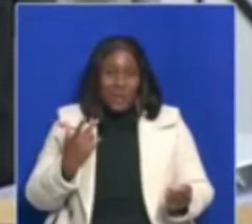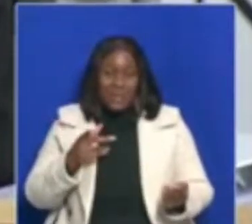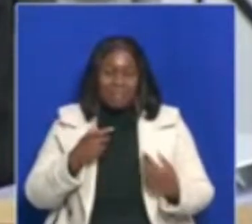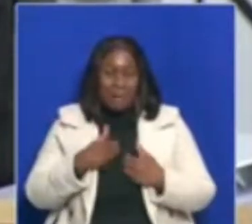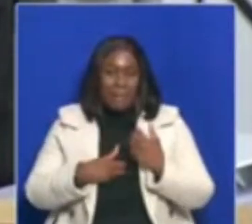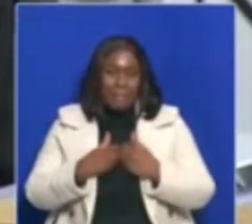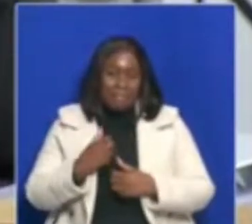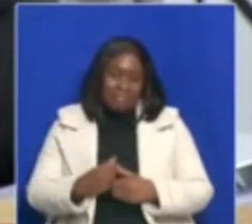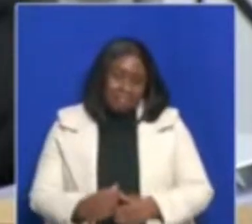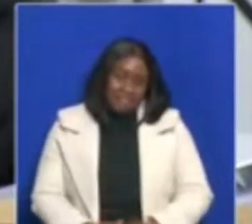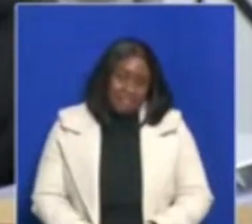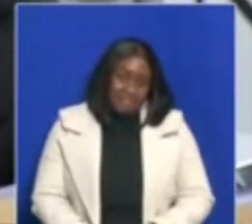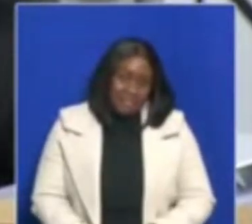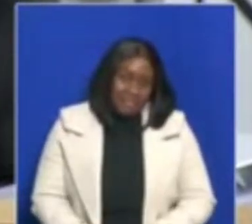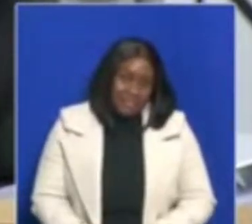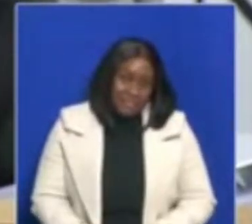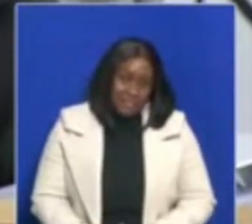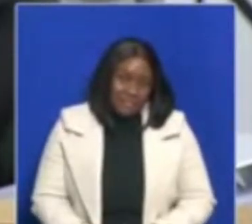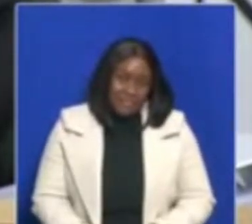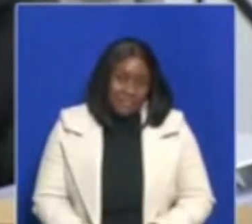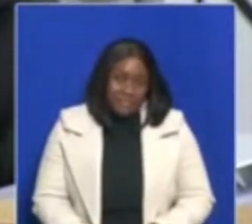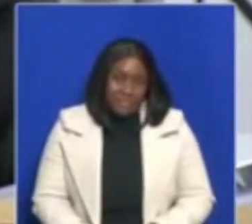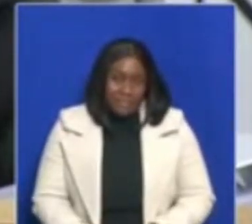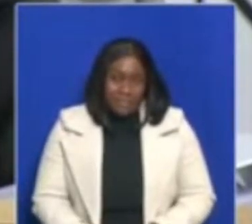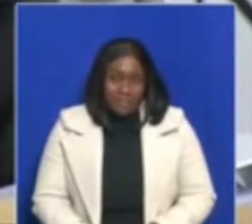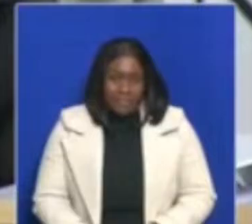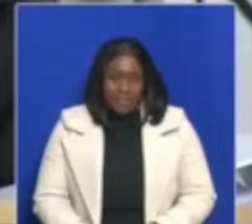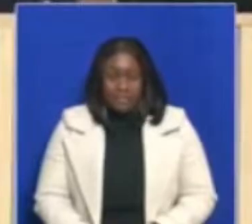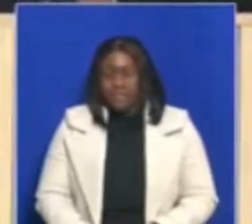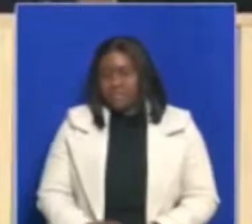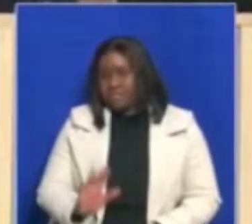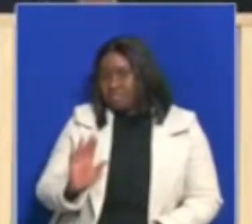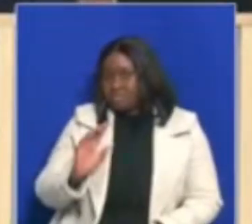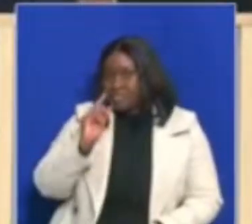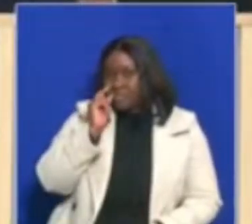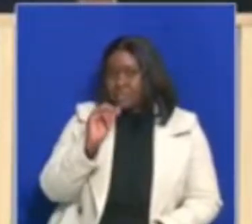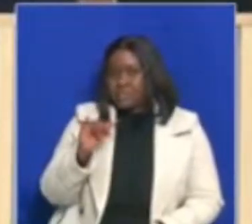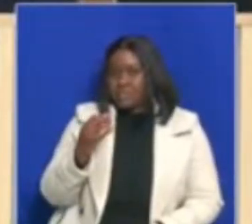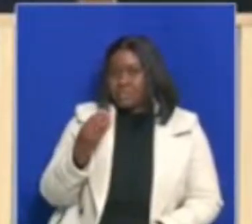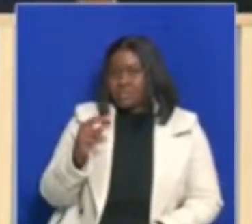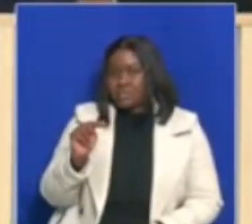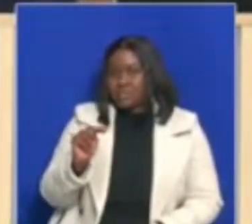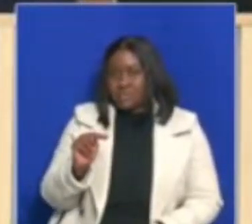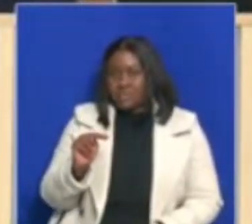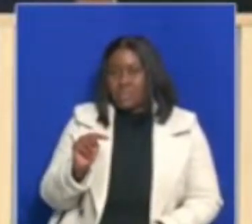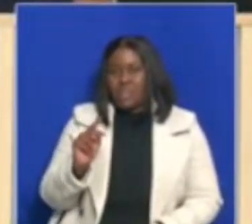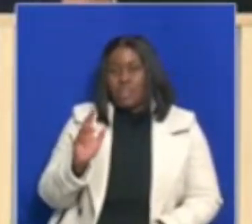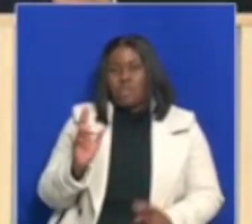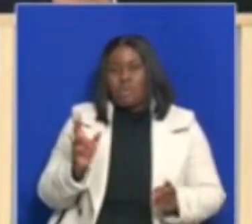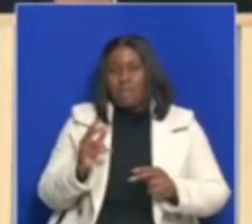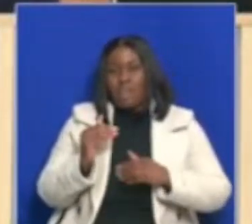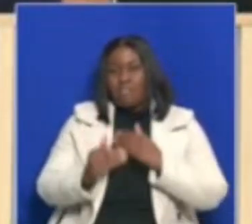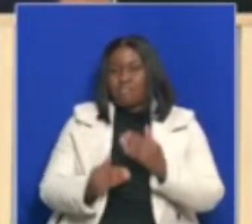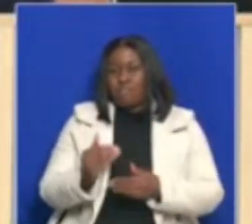aspect. Mr. John, what is the applicable protocol practically?